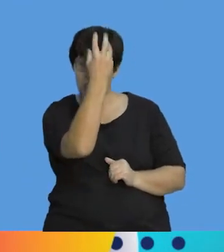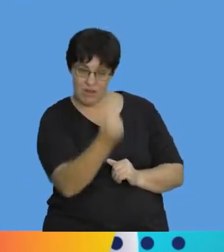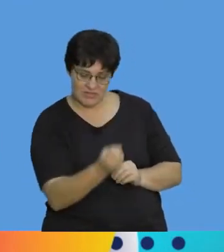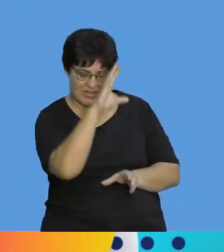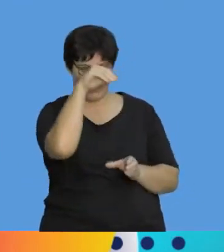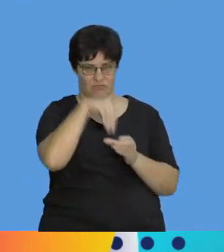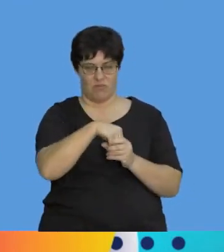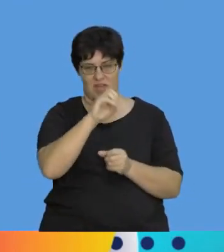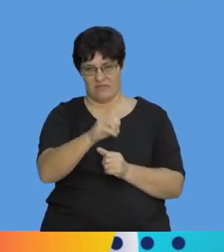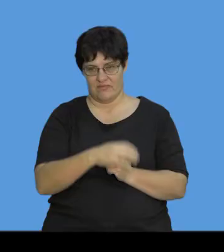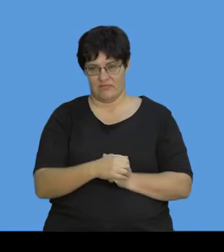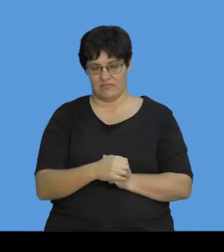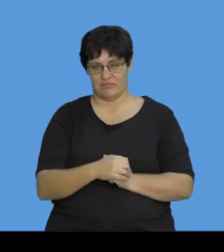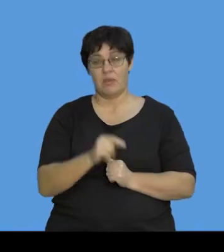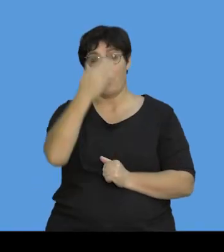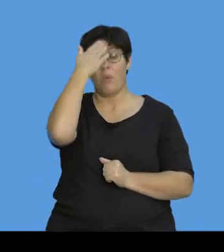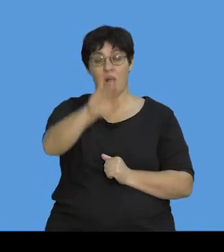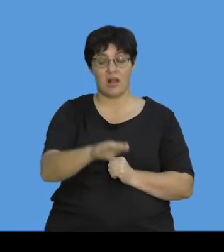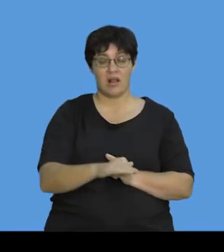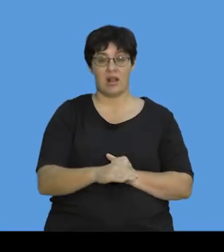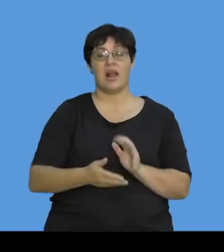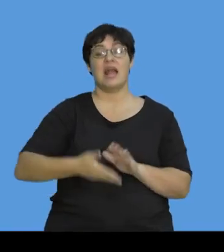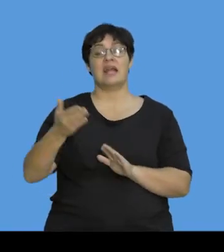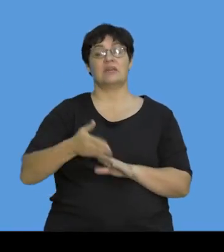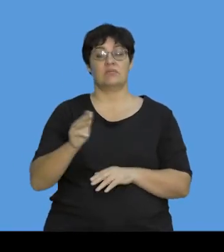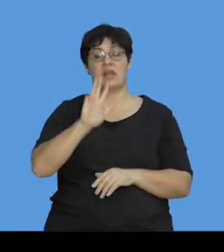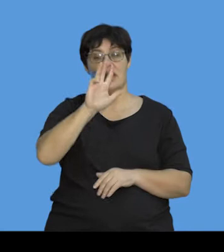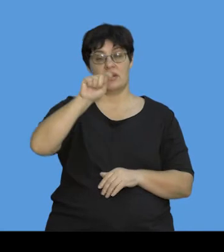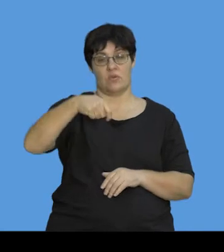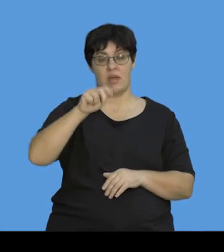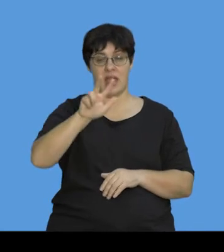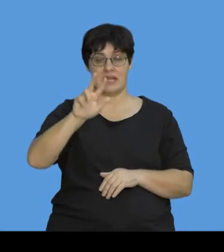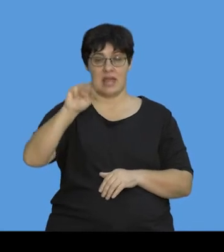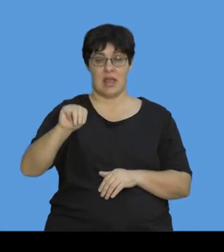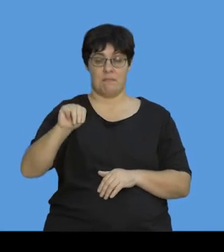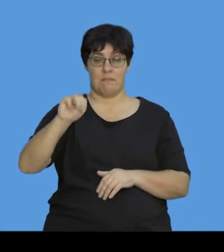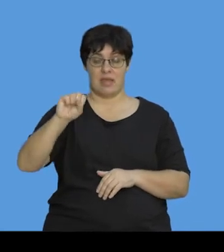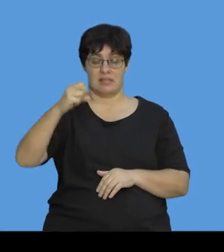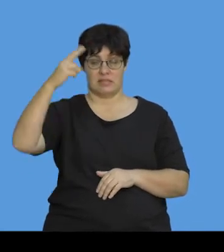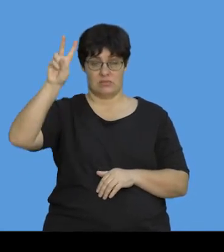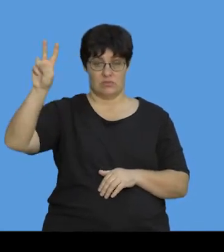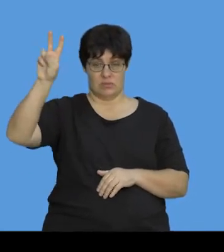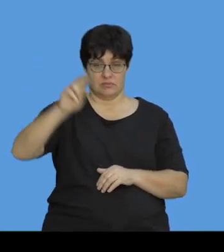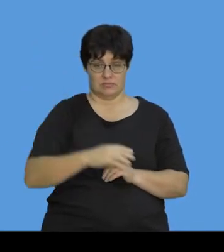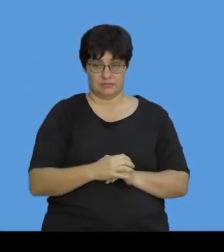plays a role, and I know that my acceleration is 9.8 meters per second squared.